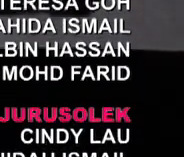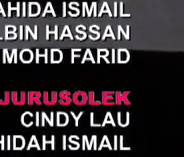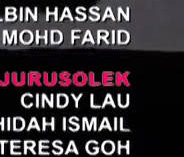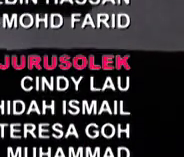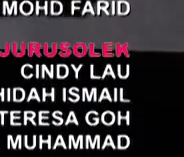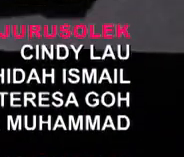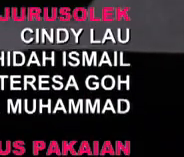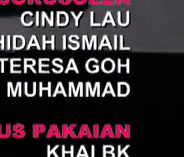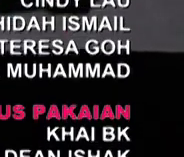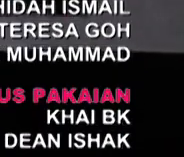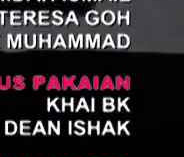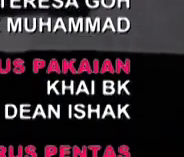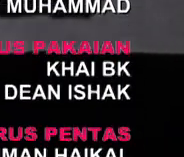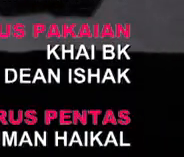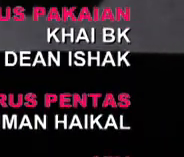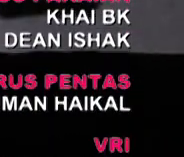Four, it's a